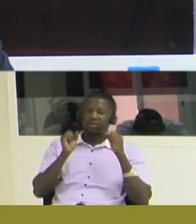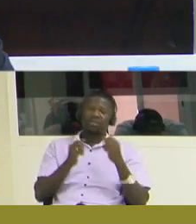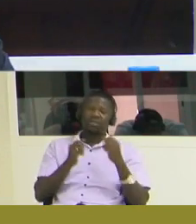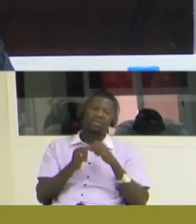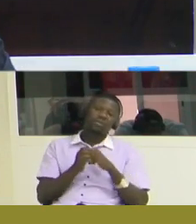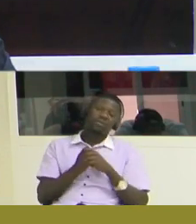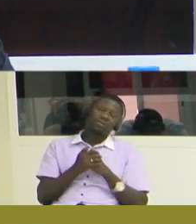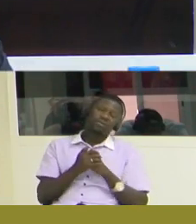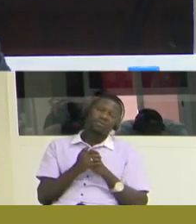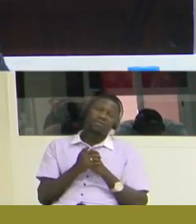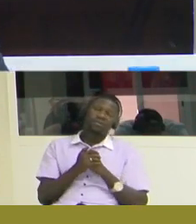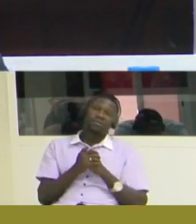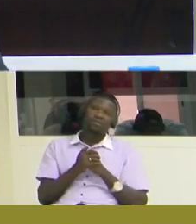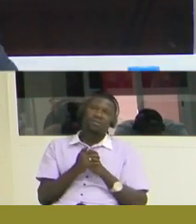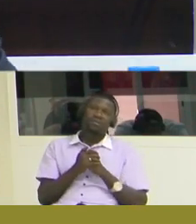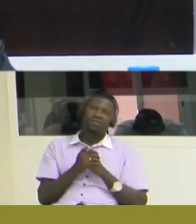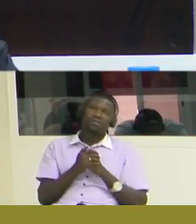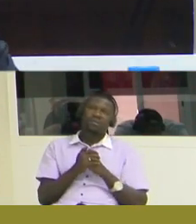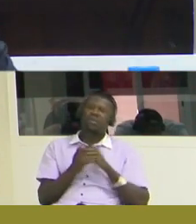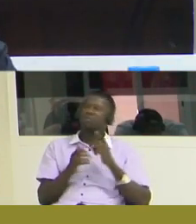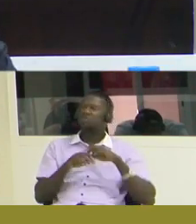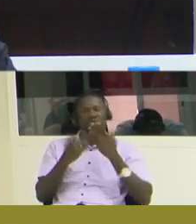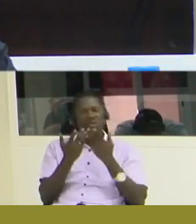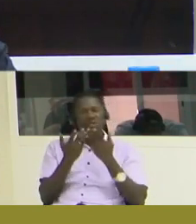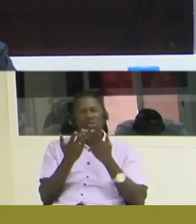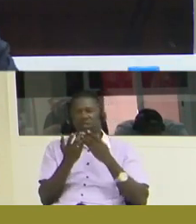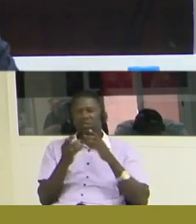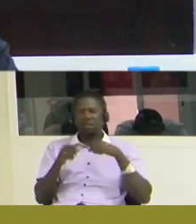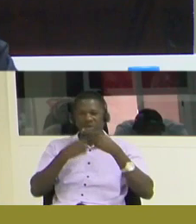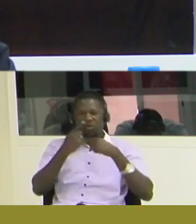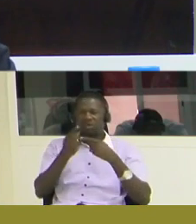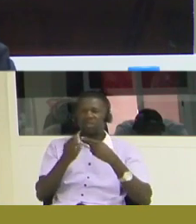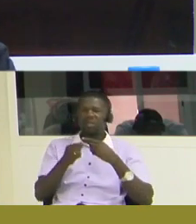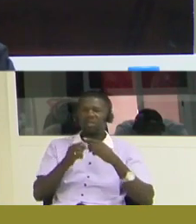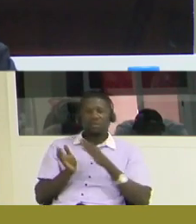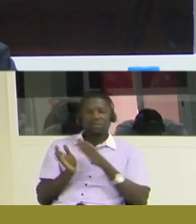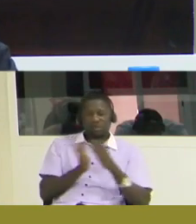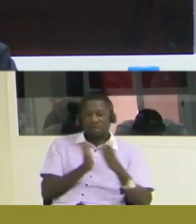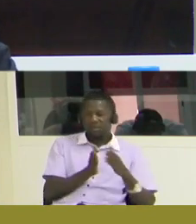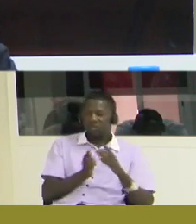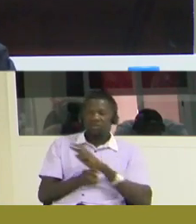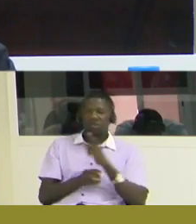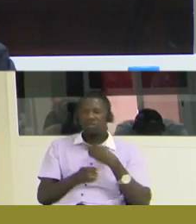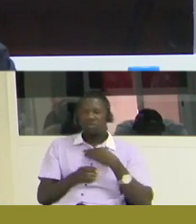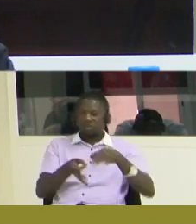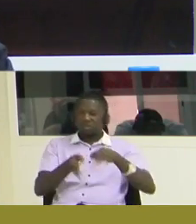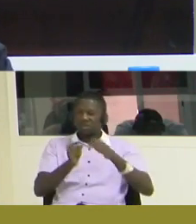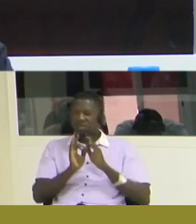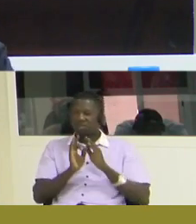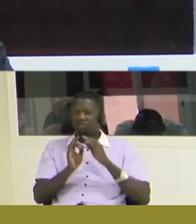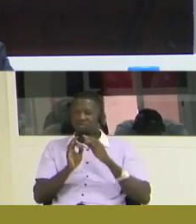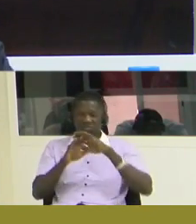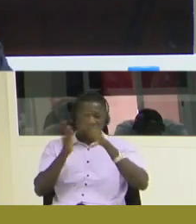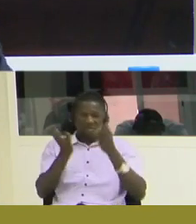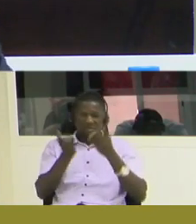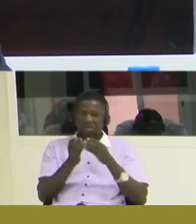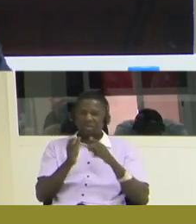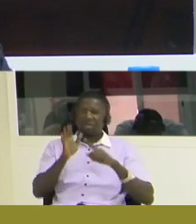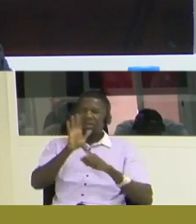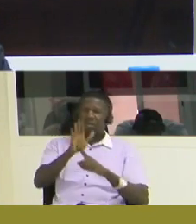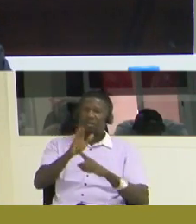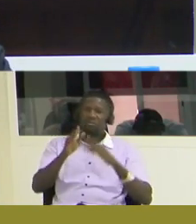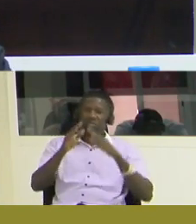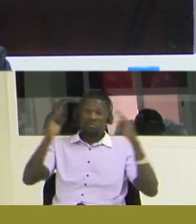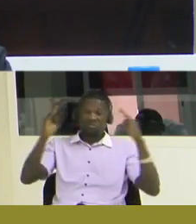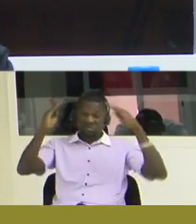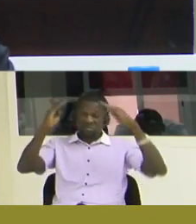the plan it's not like you have to take a major objective a building or a hill